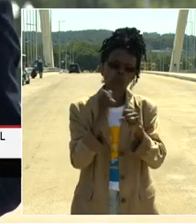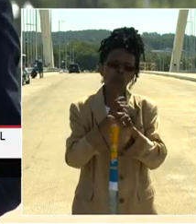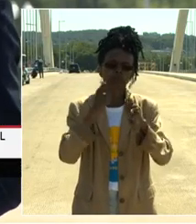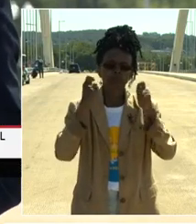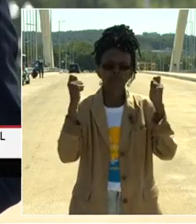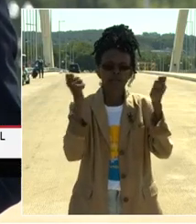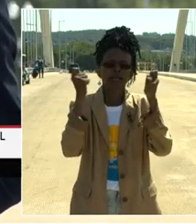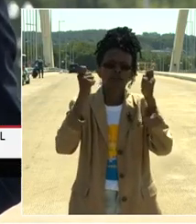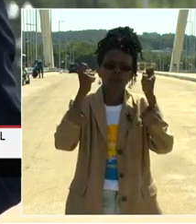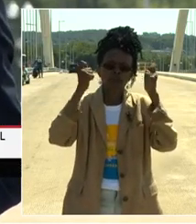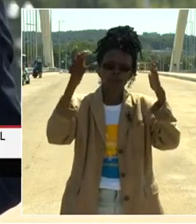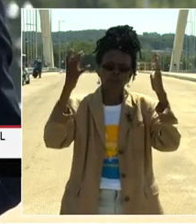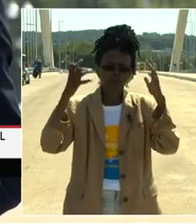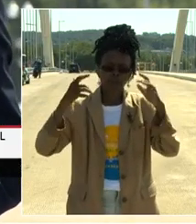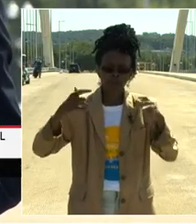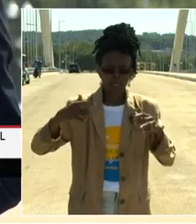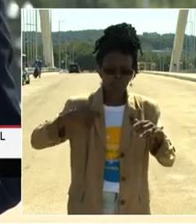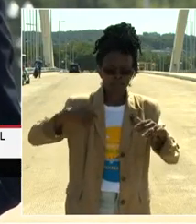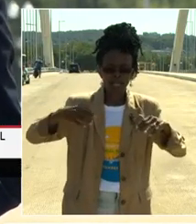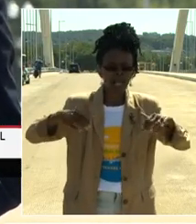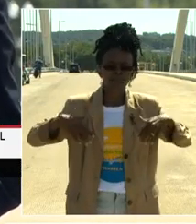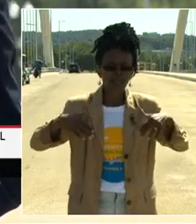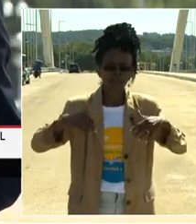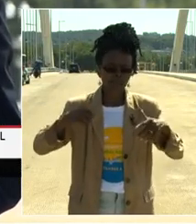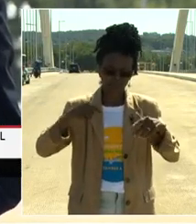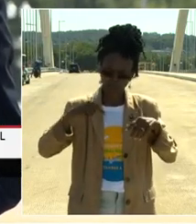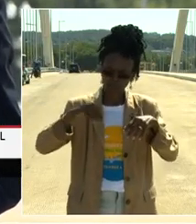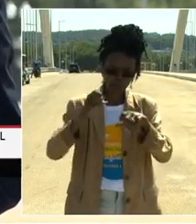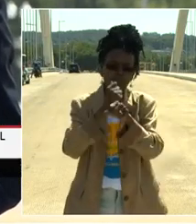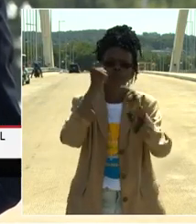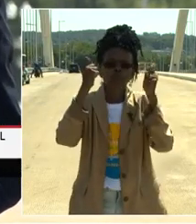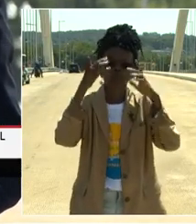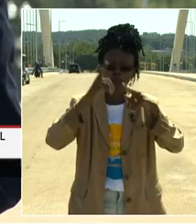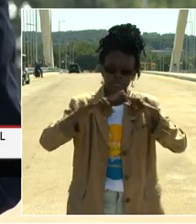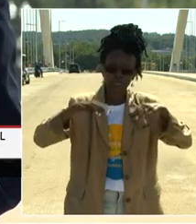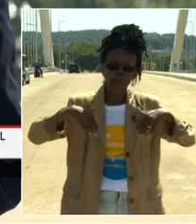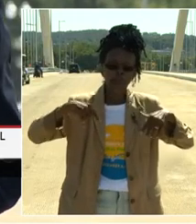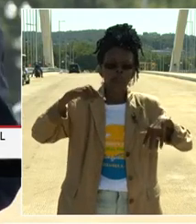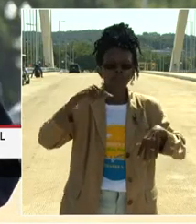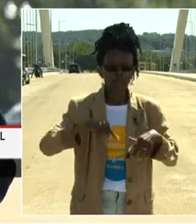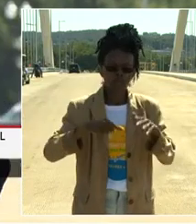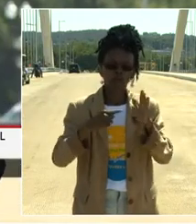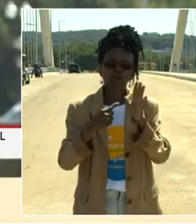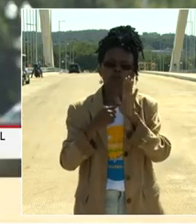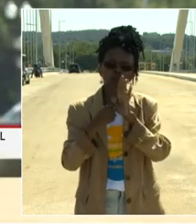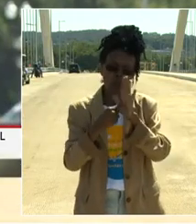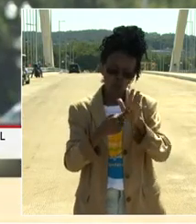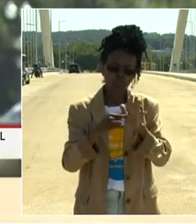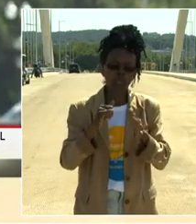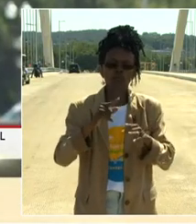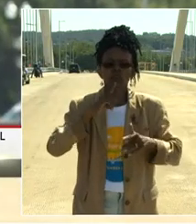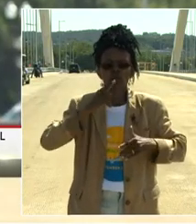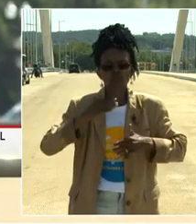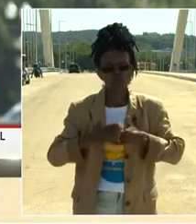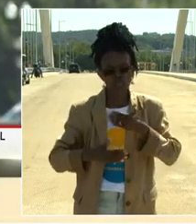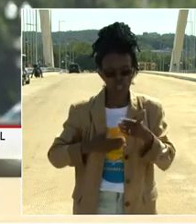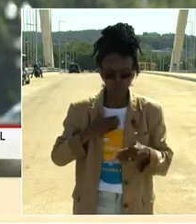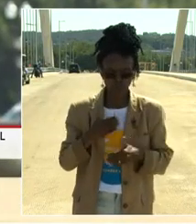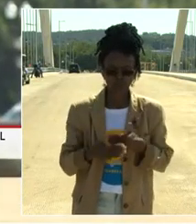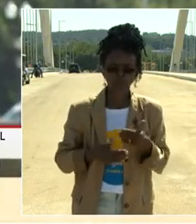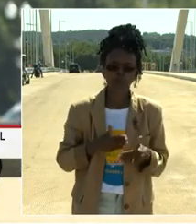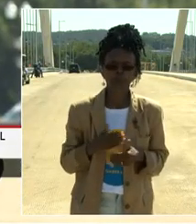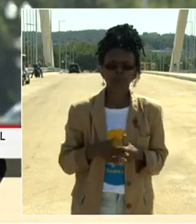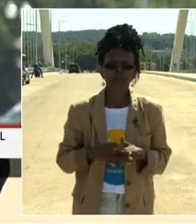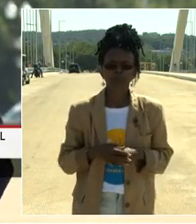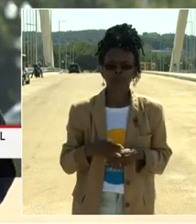but this bridge is a symbol of progress. I call Metro the ties that bind our region